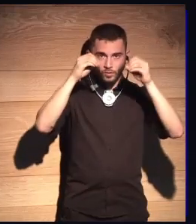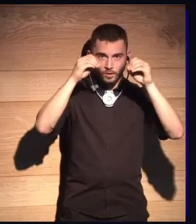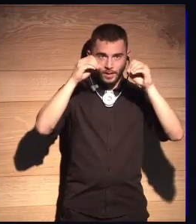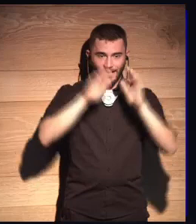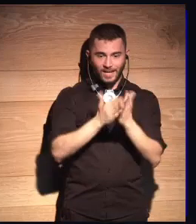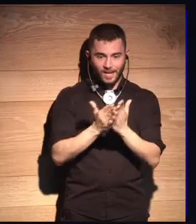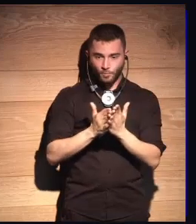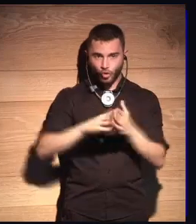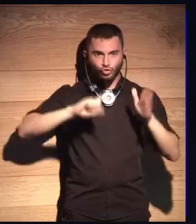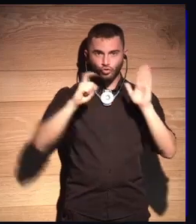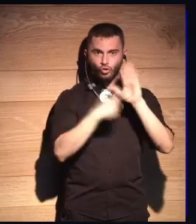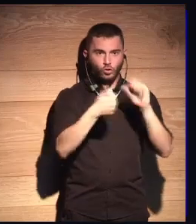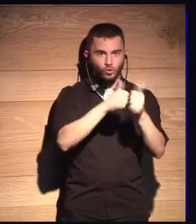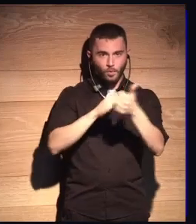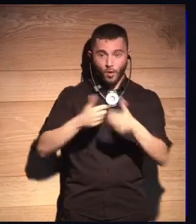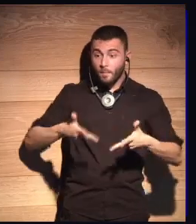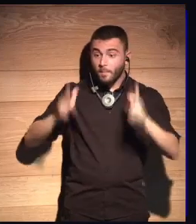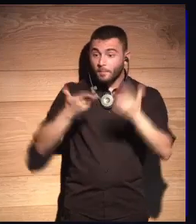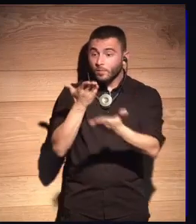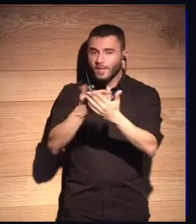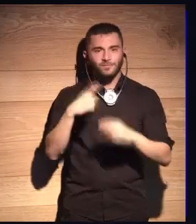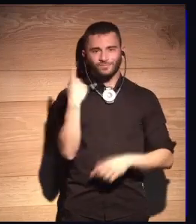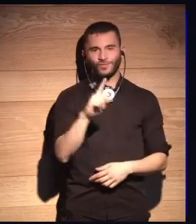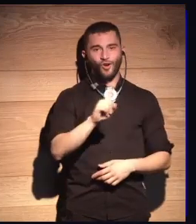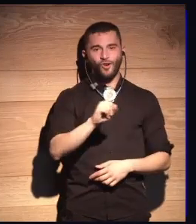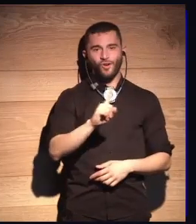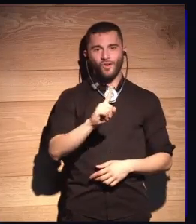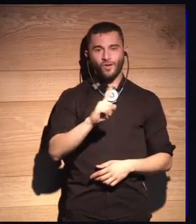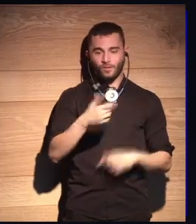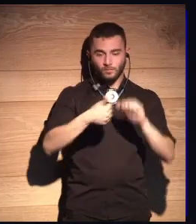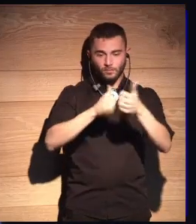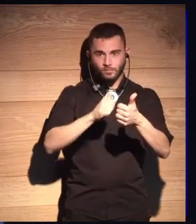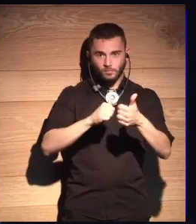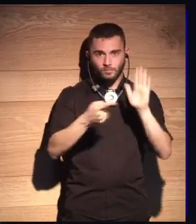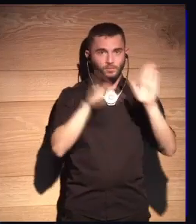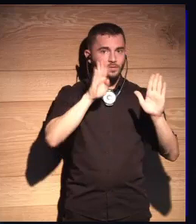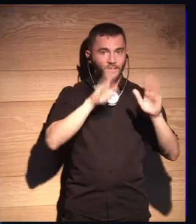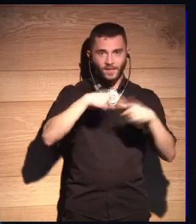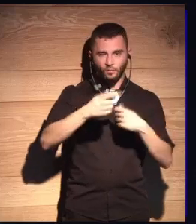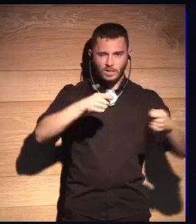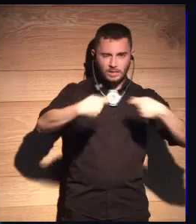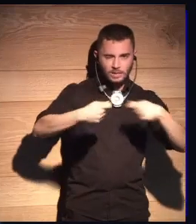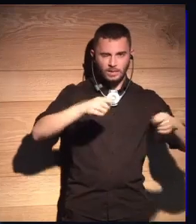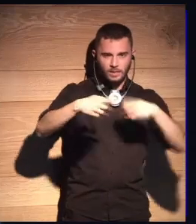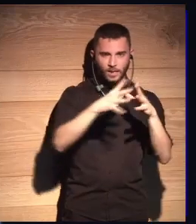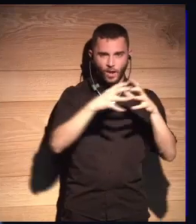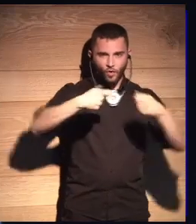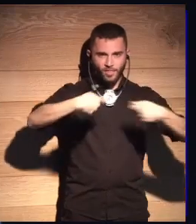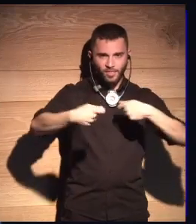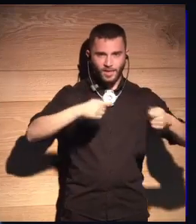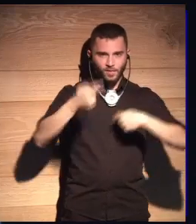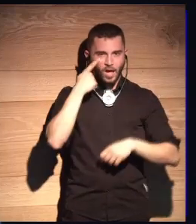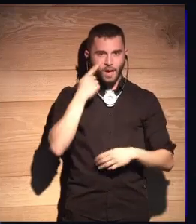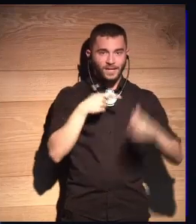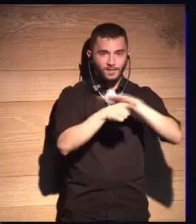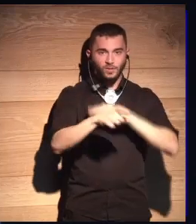They didn't ask permission to do it. It was in breach of copyright. And then later they had to sort of negotiate with people about, how they were going to manage the fact that they'd done